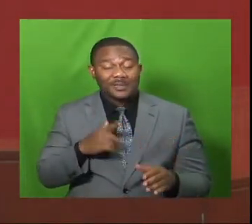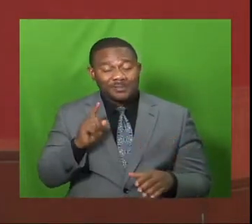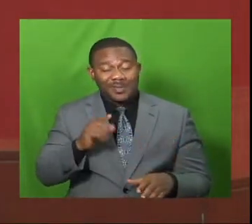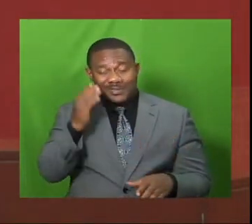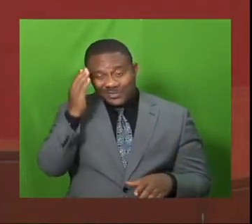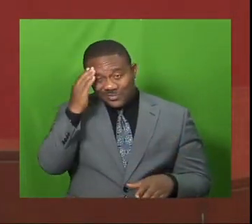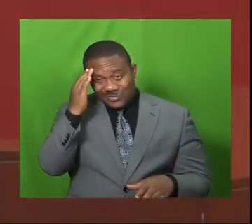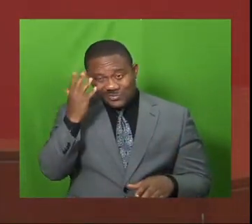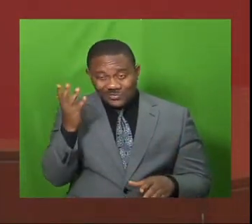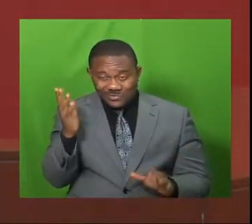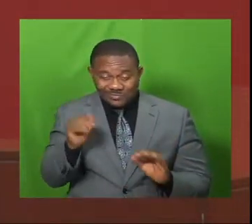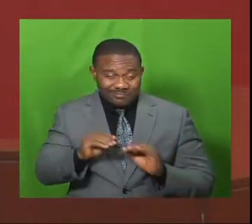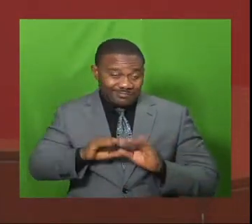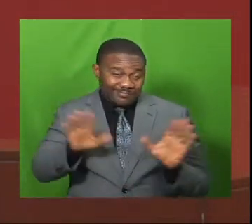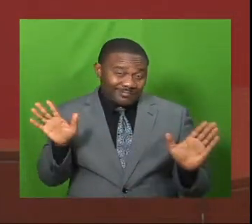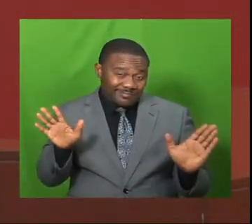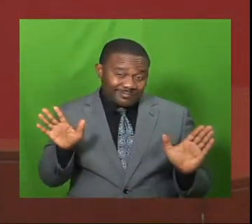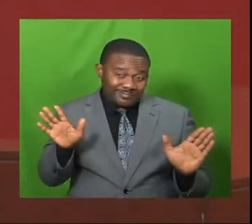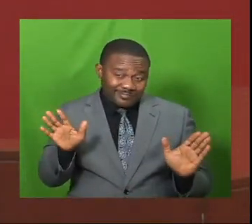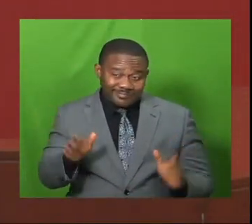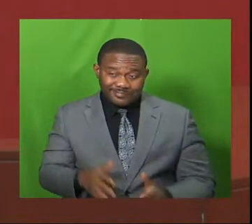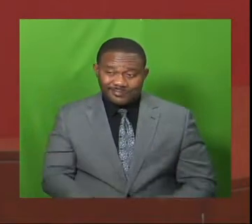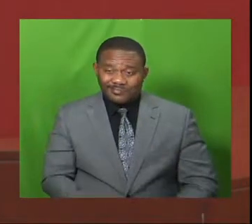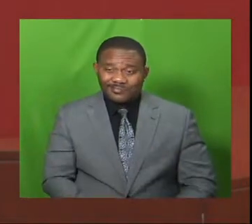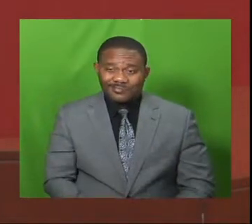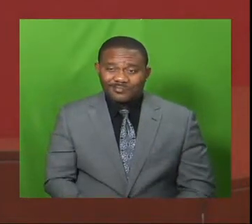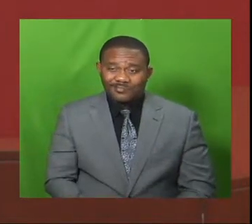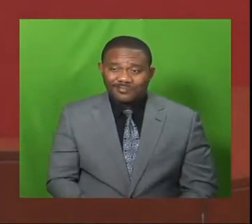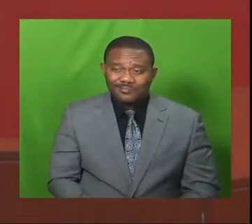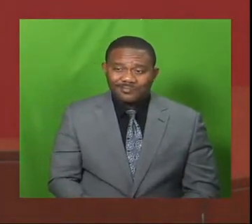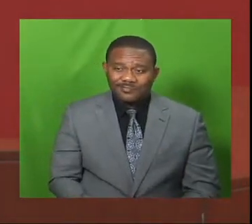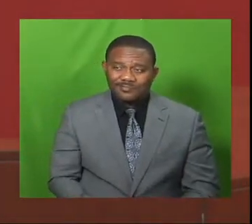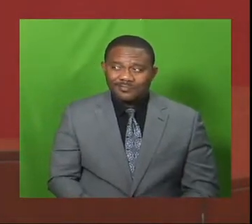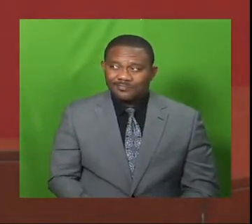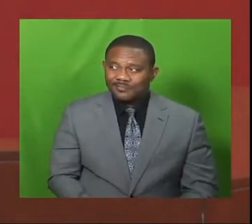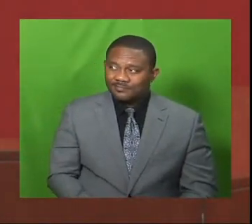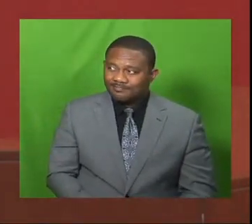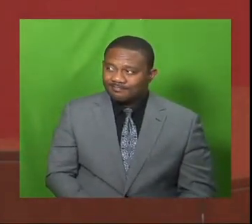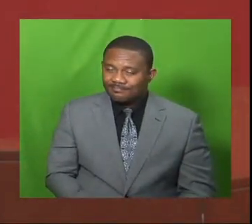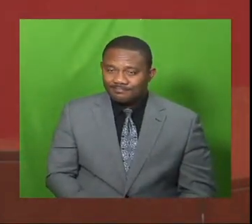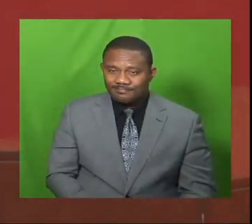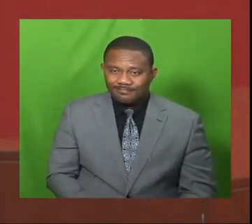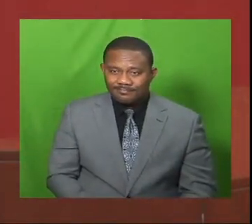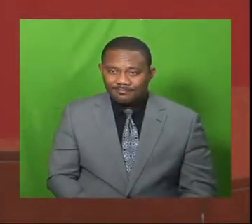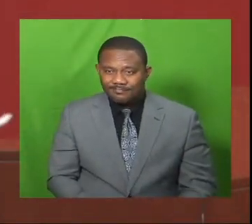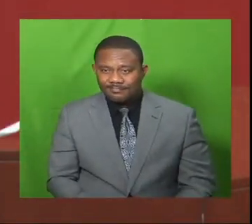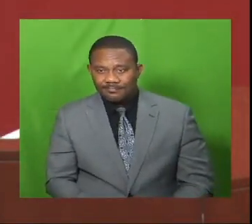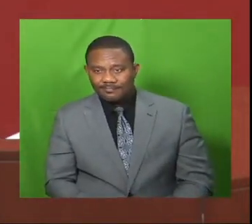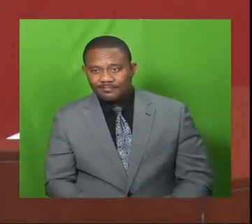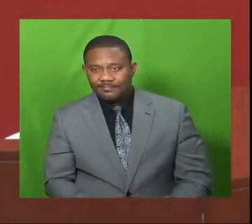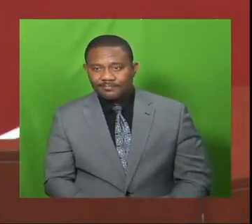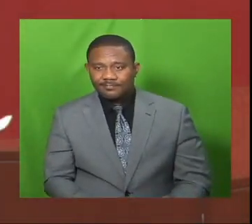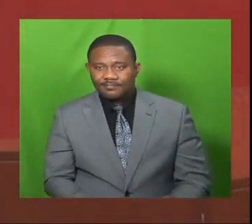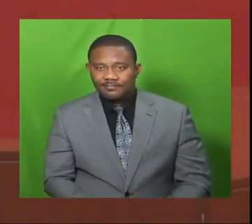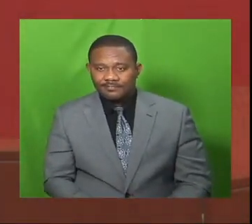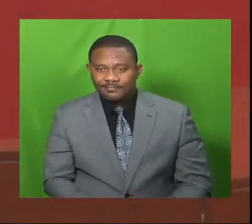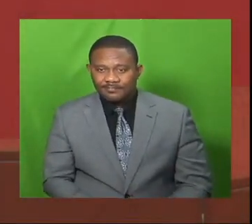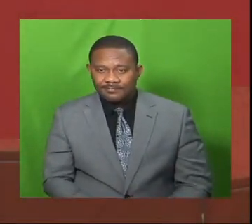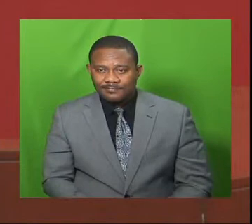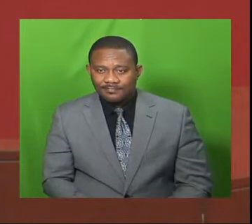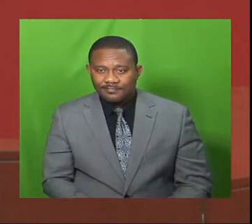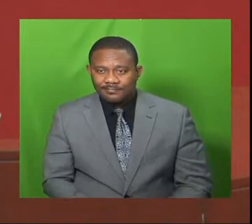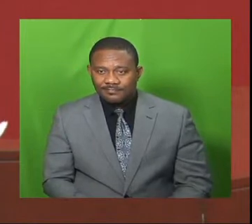the time that has been allotted to us. So,